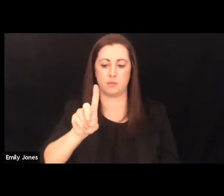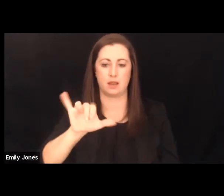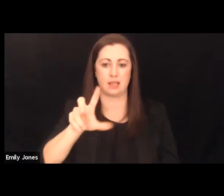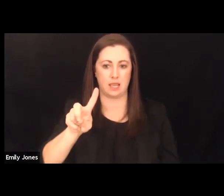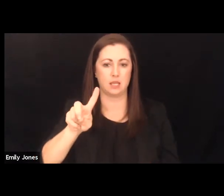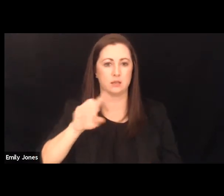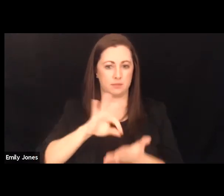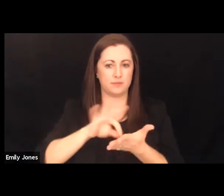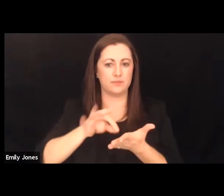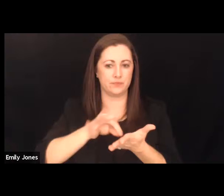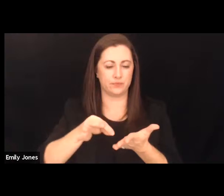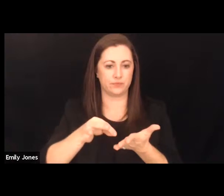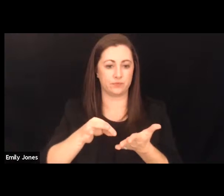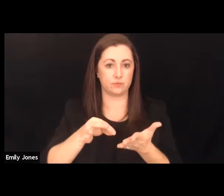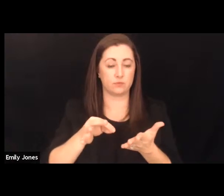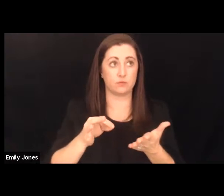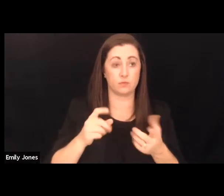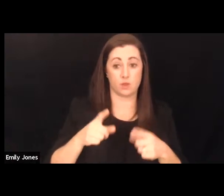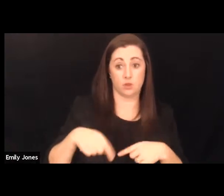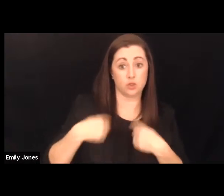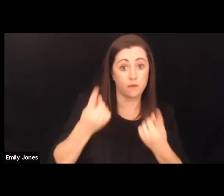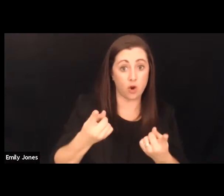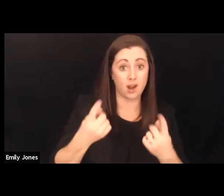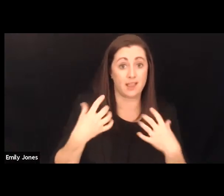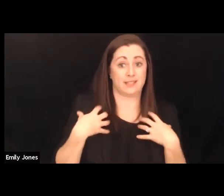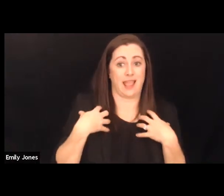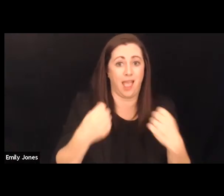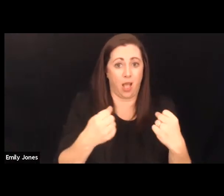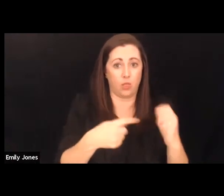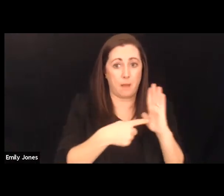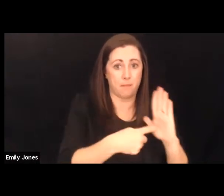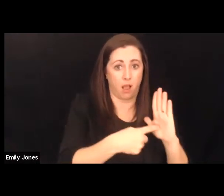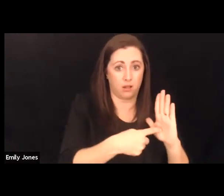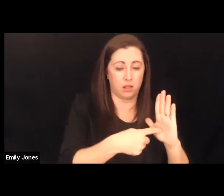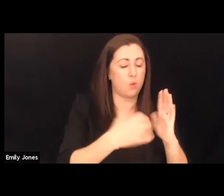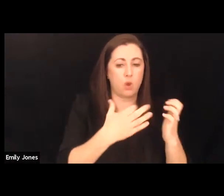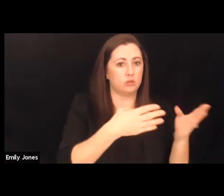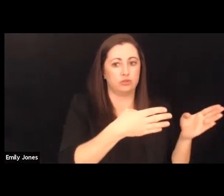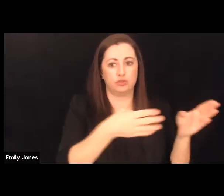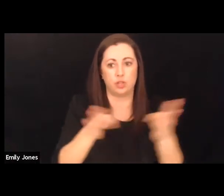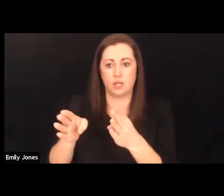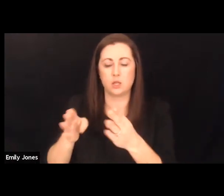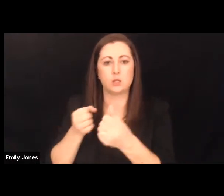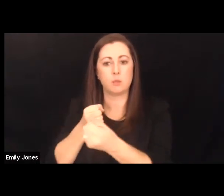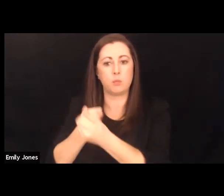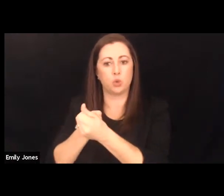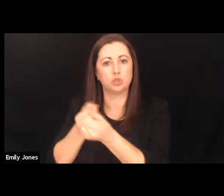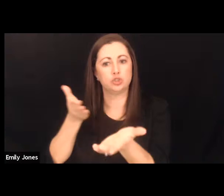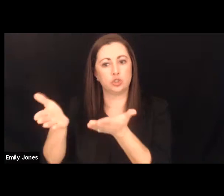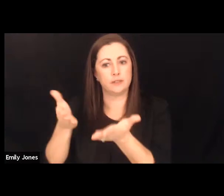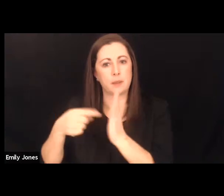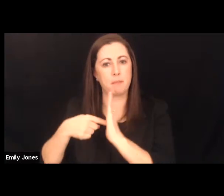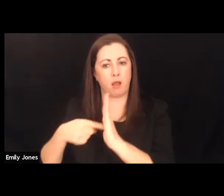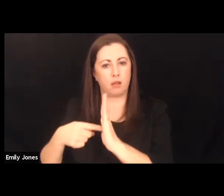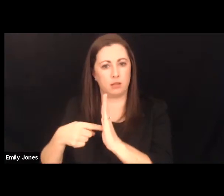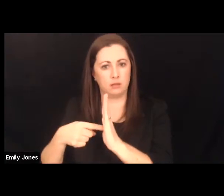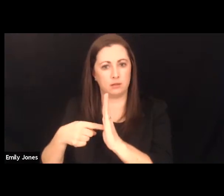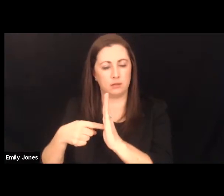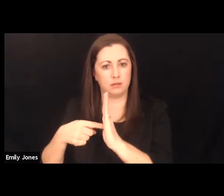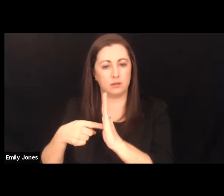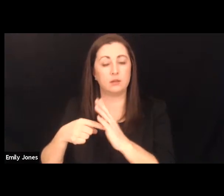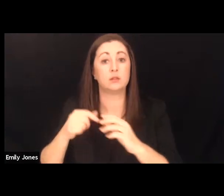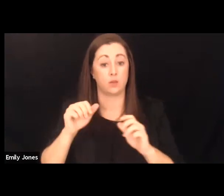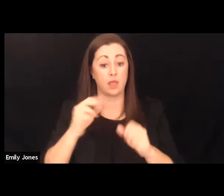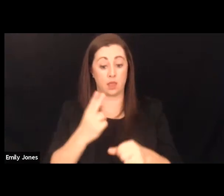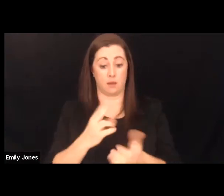a health model into a supportive services model, so that Medicaid will be used